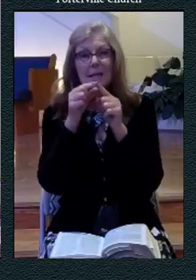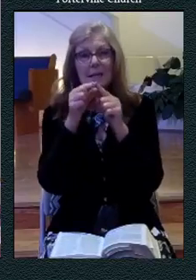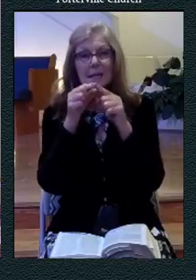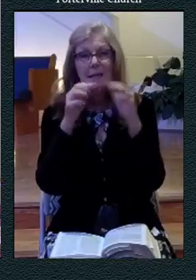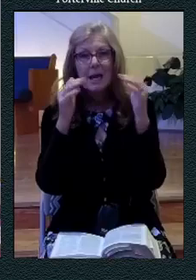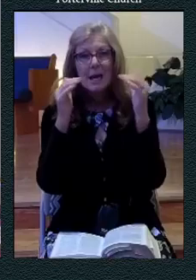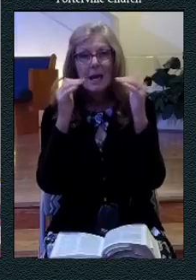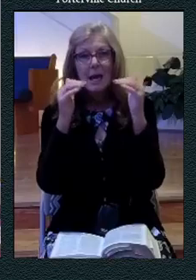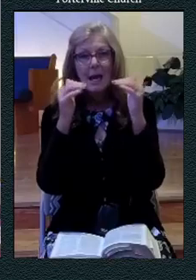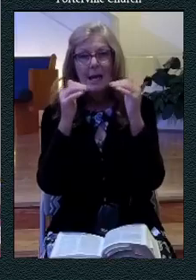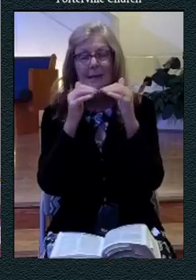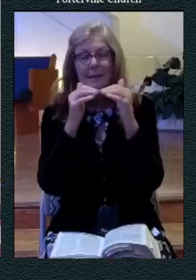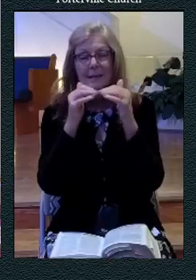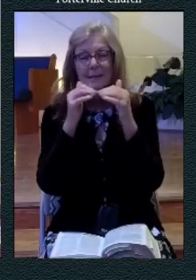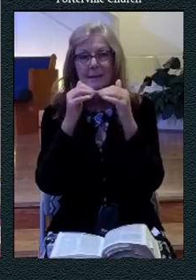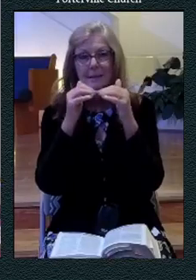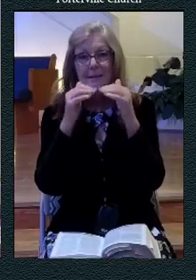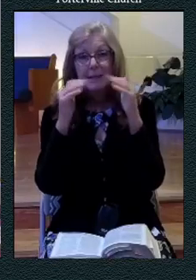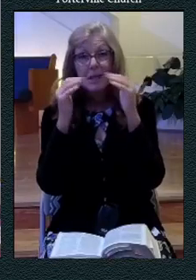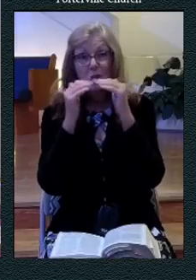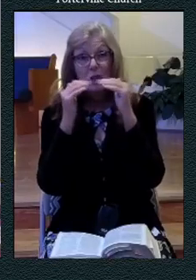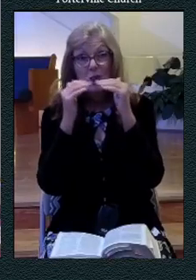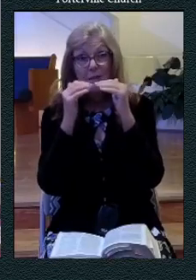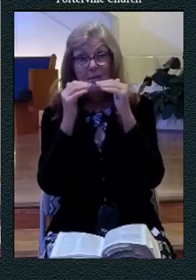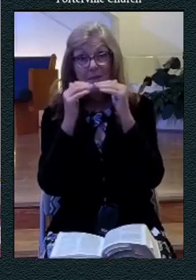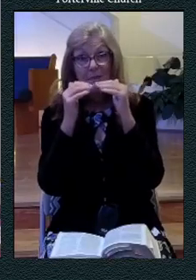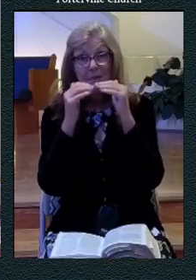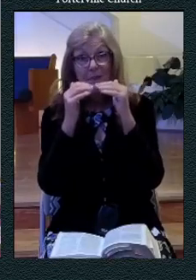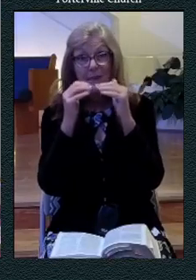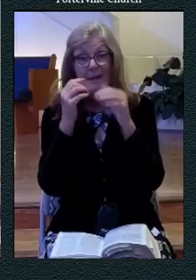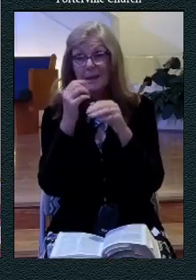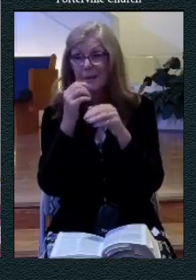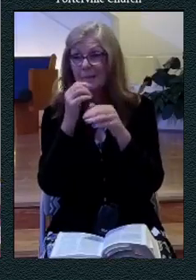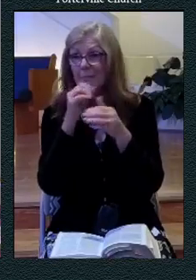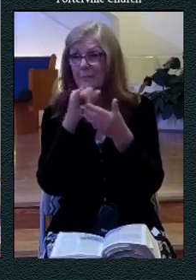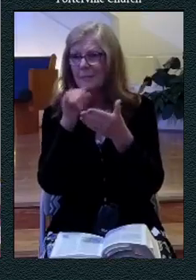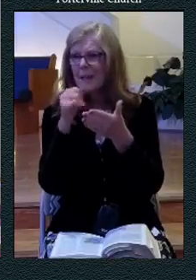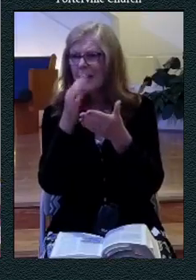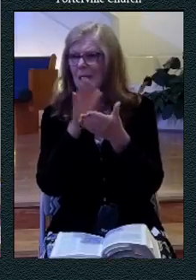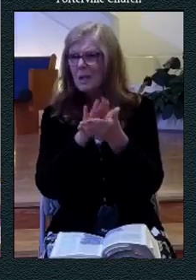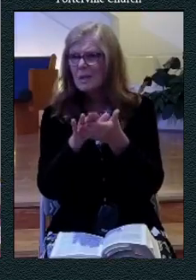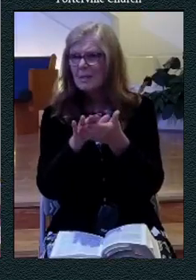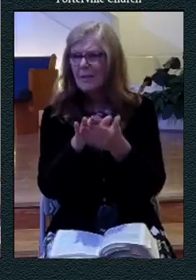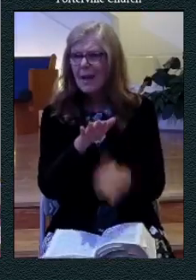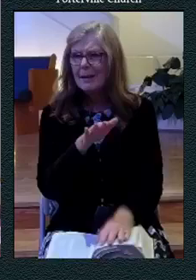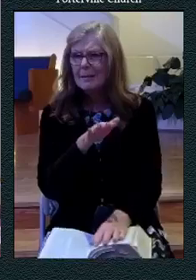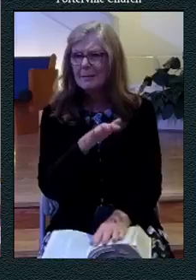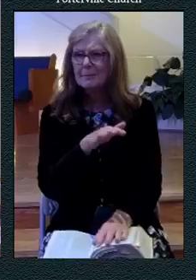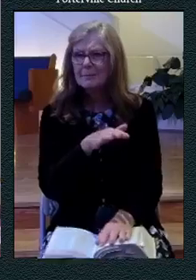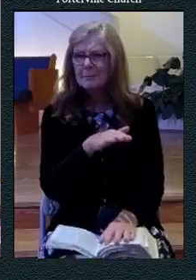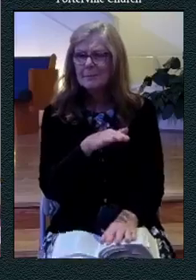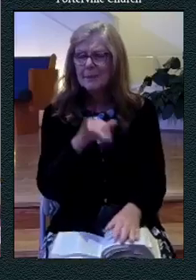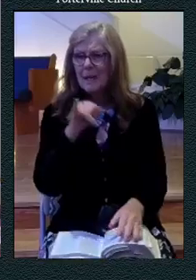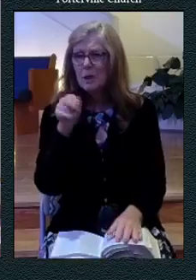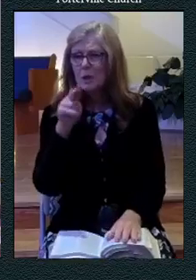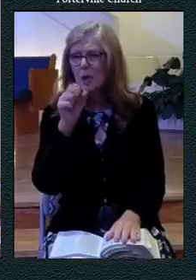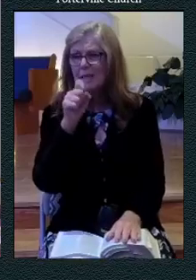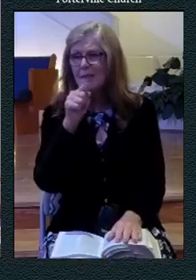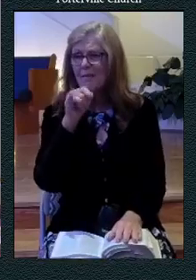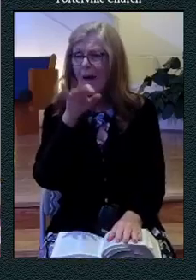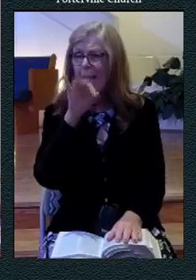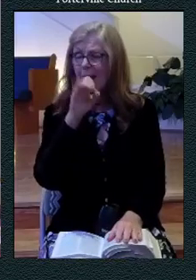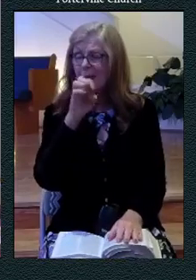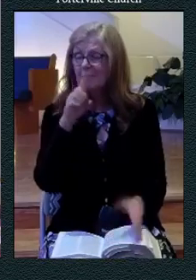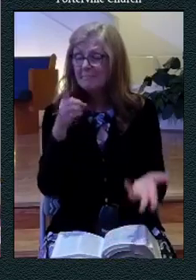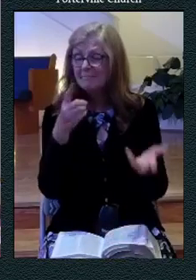Justified. Well, there we have it in our verse, the verse I'm seeking to work off of today. For all have sinned and fall short of the glory of